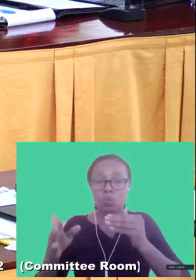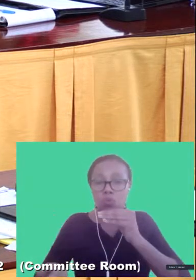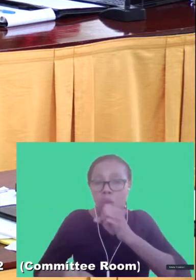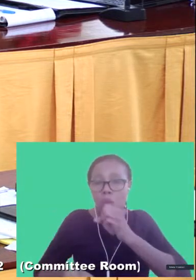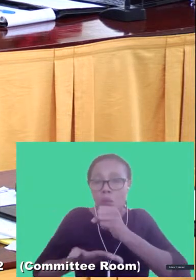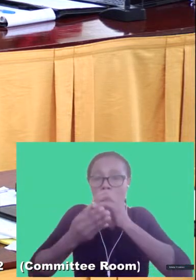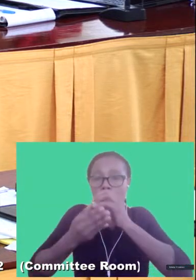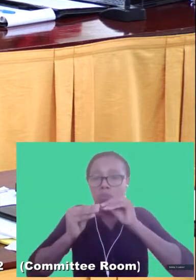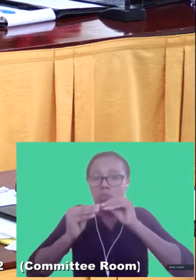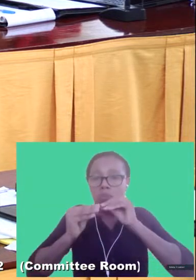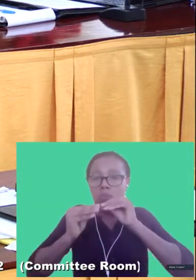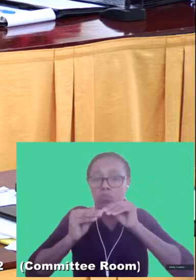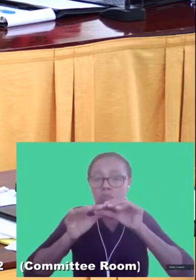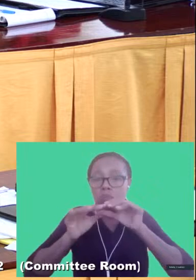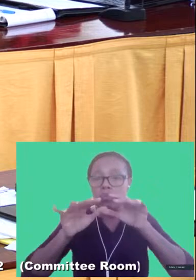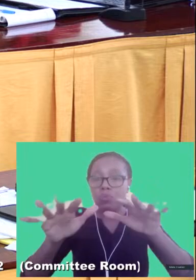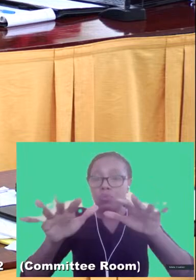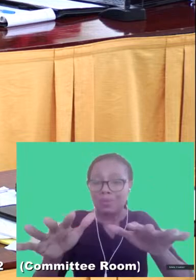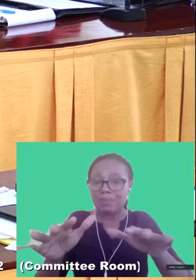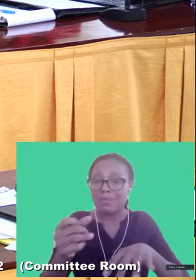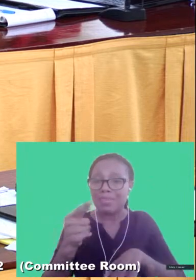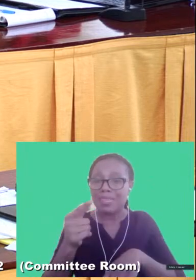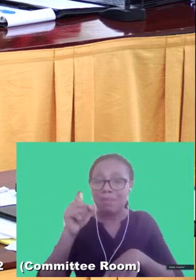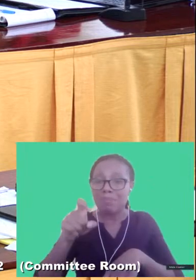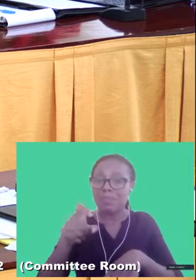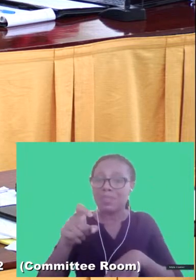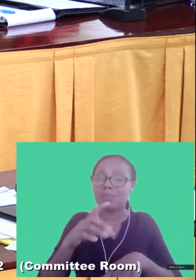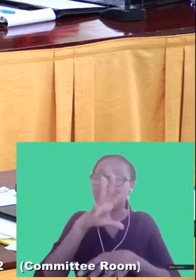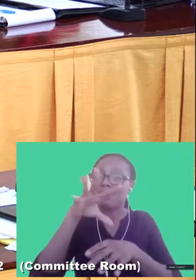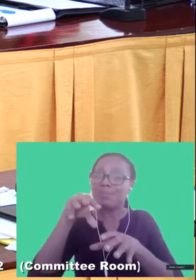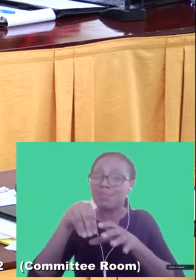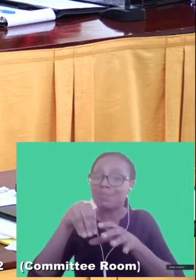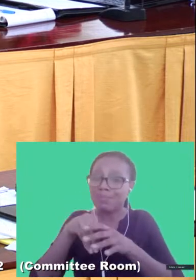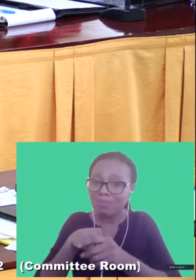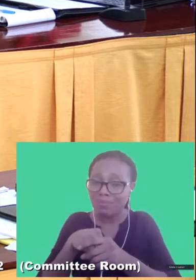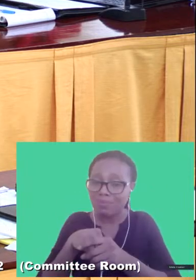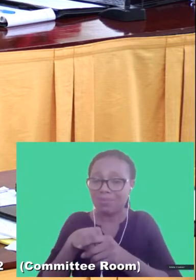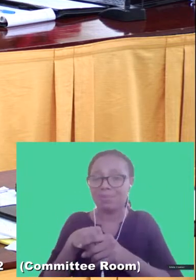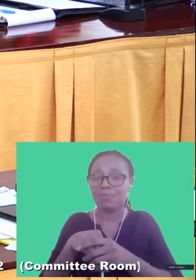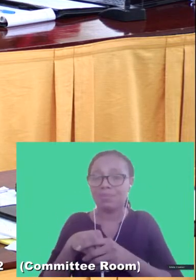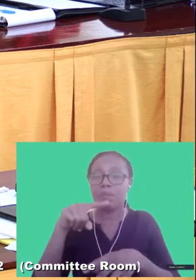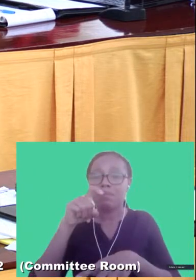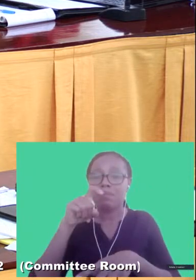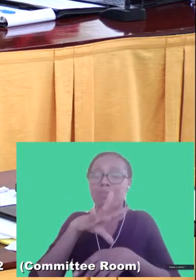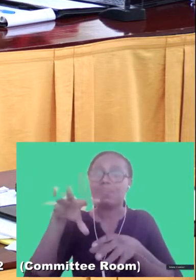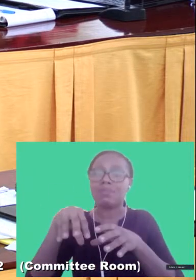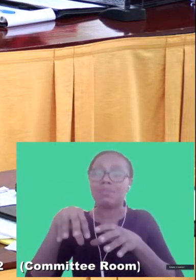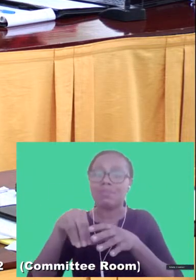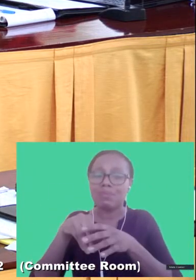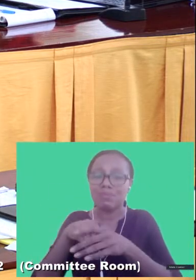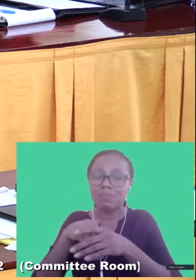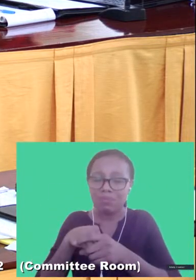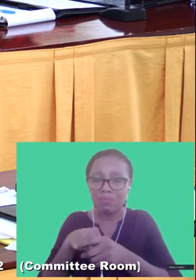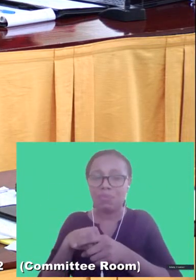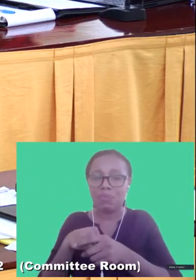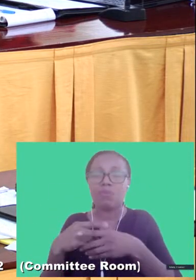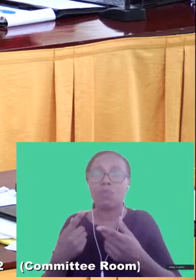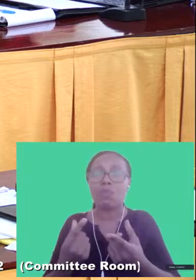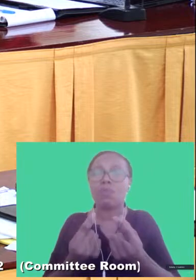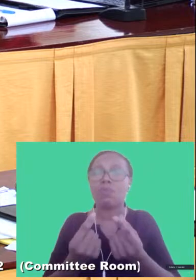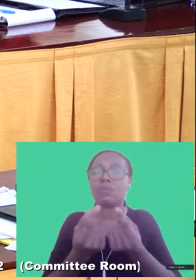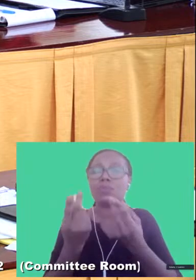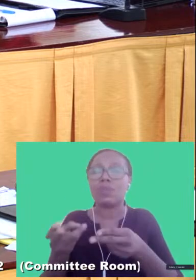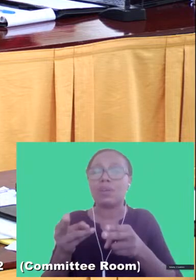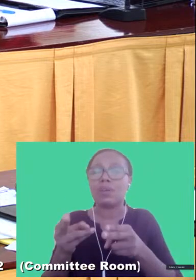must also be have an opportunity to by its intervention,